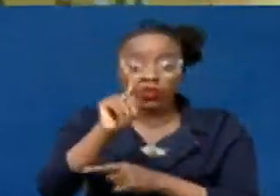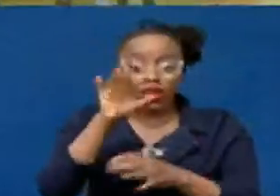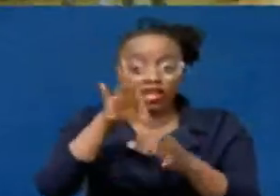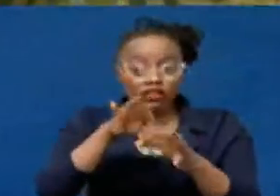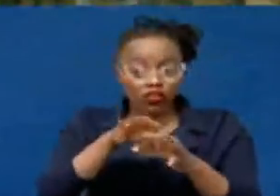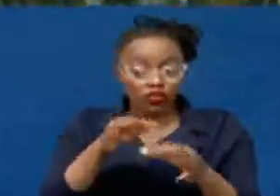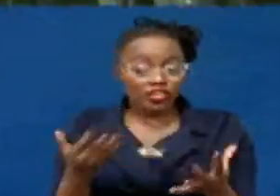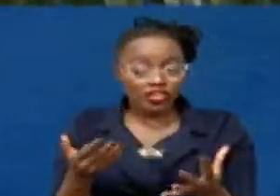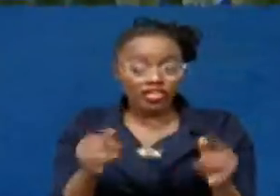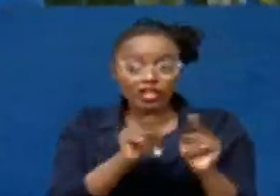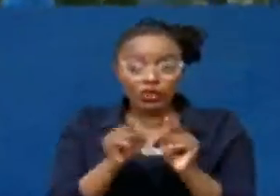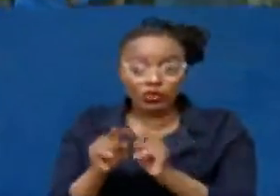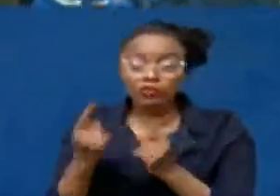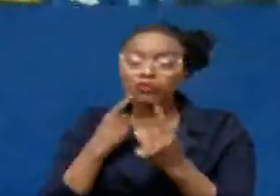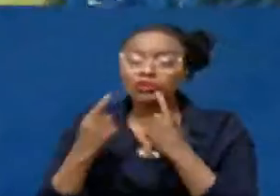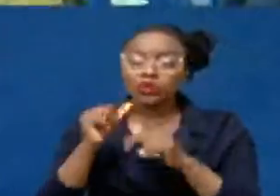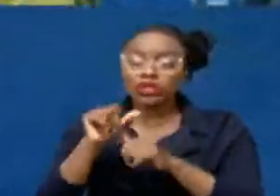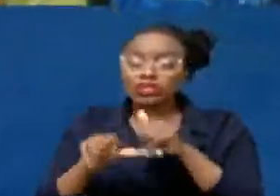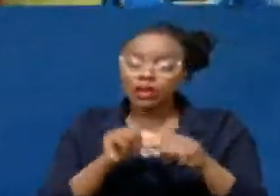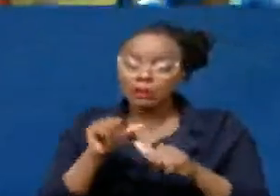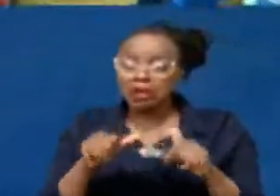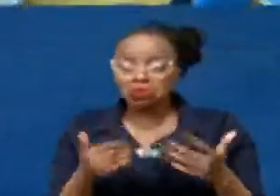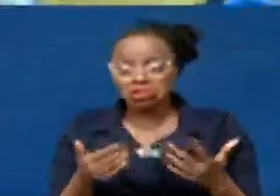vote. And of course, it talks about